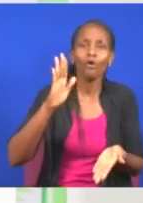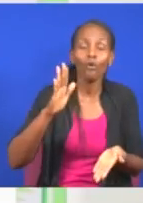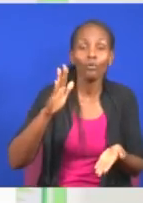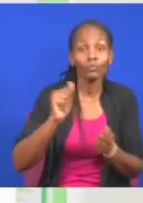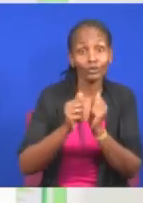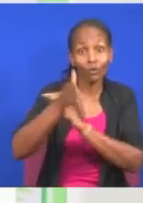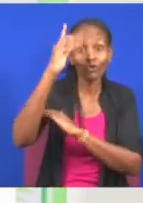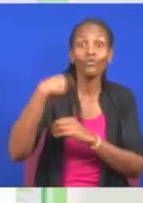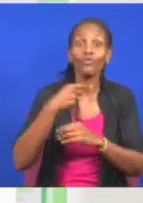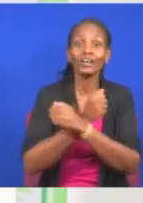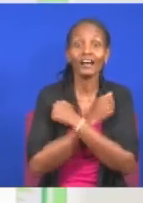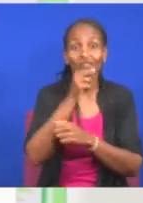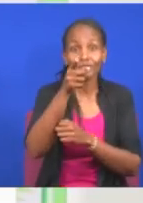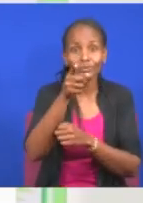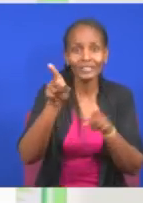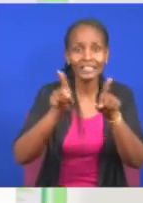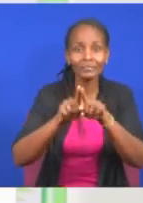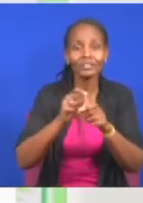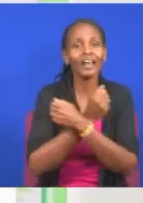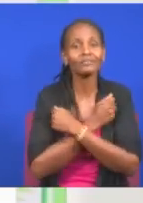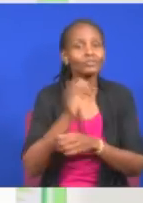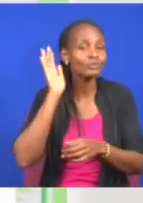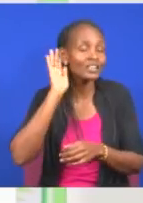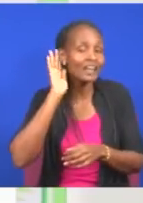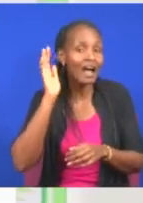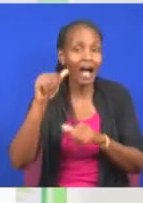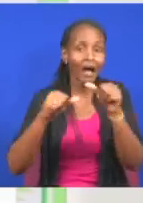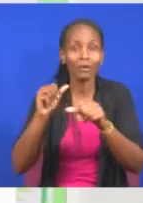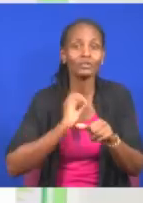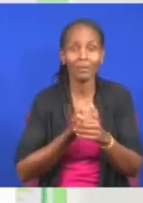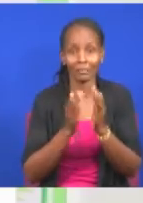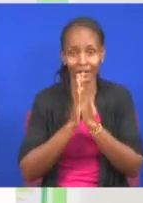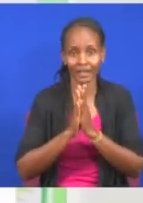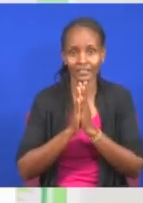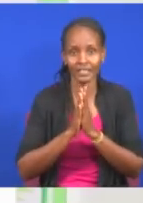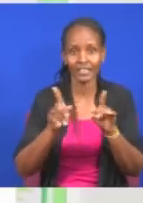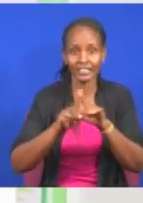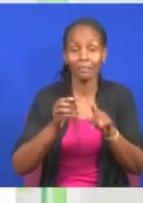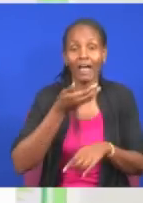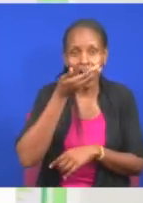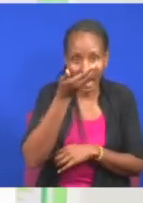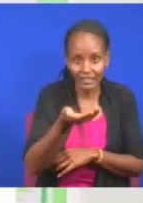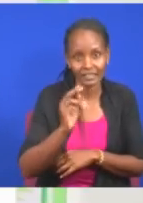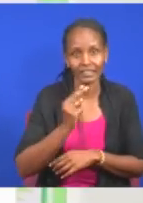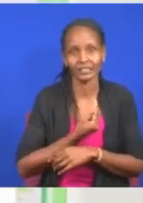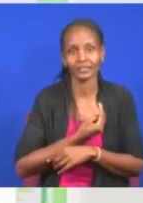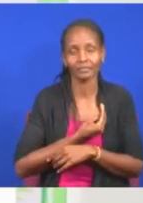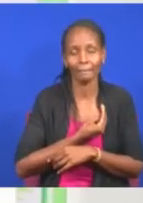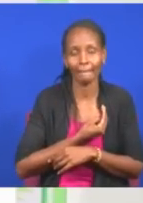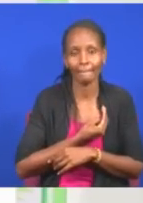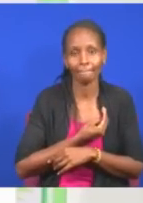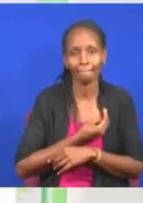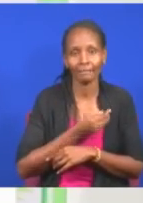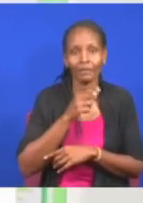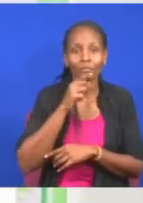us and who loves to hear about us, hear our prayers and answer us? Boys and